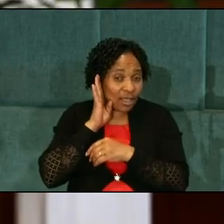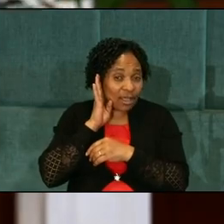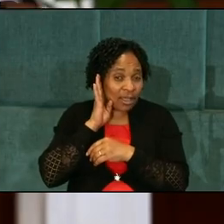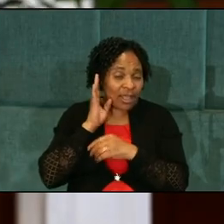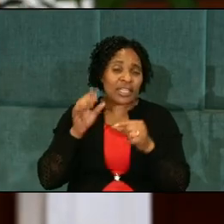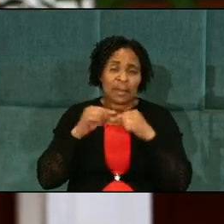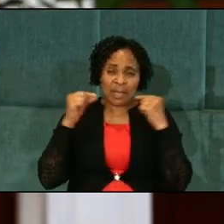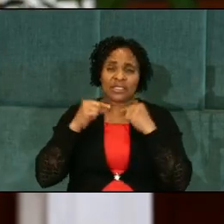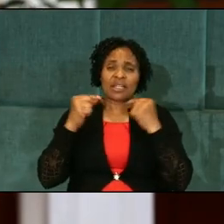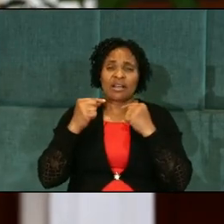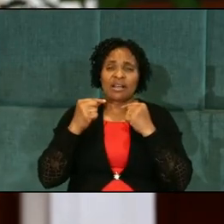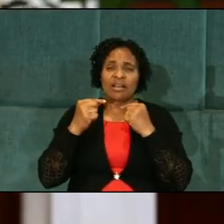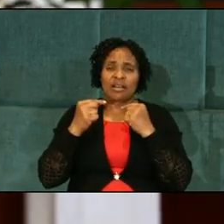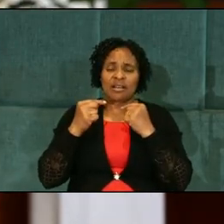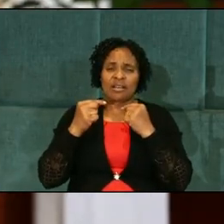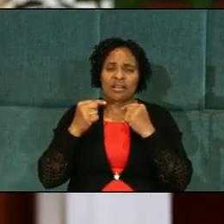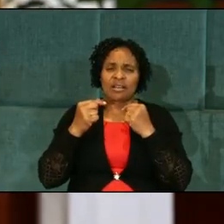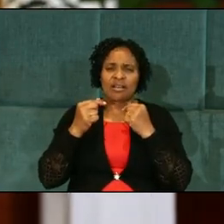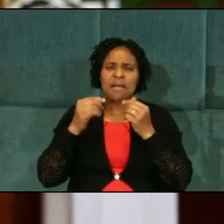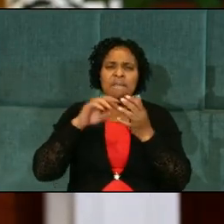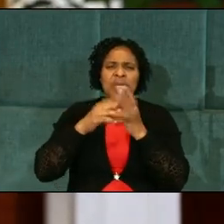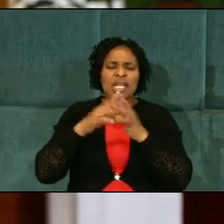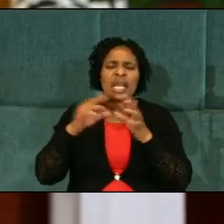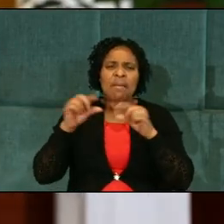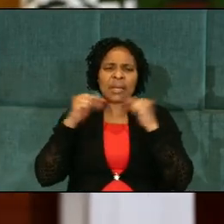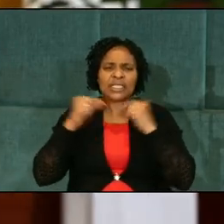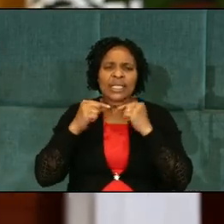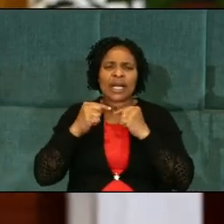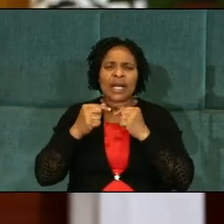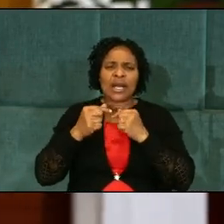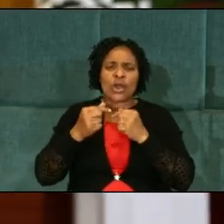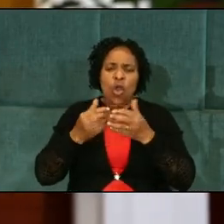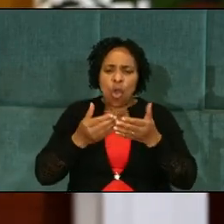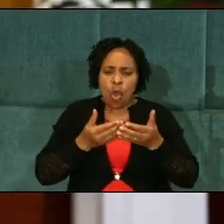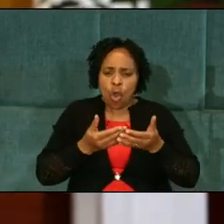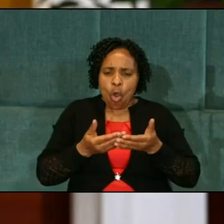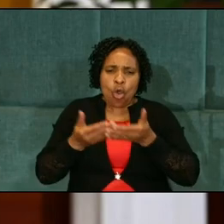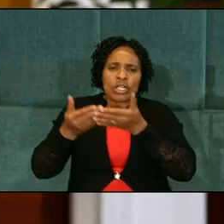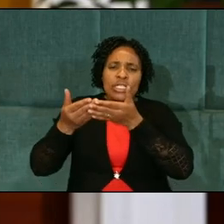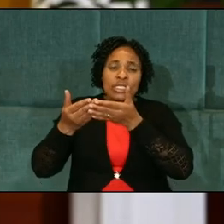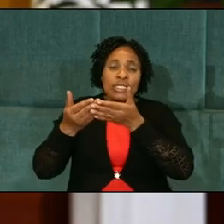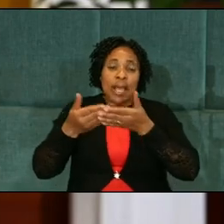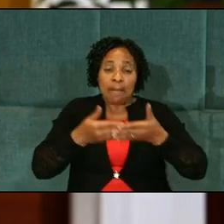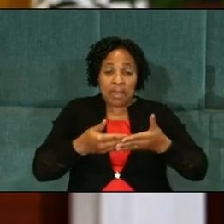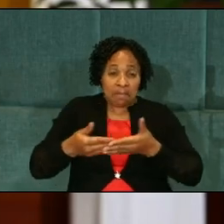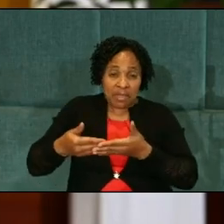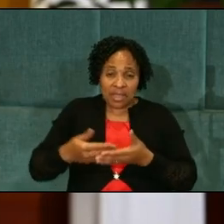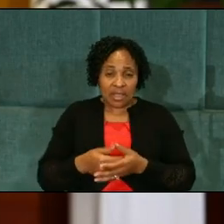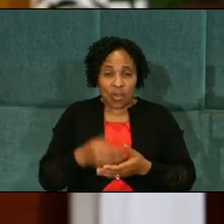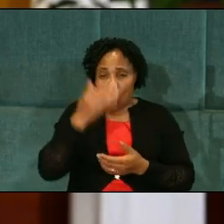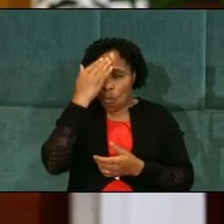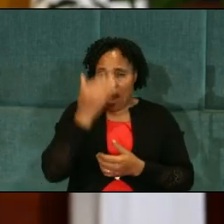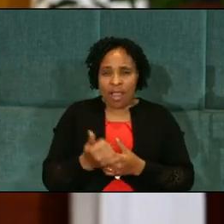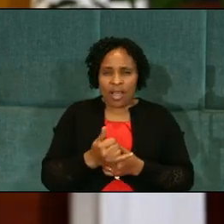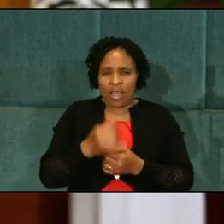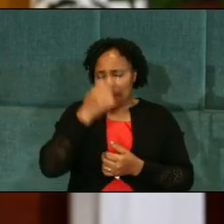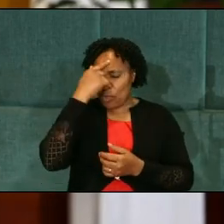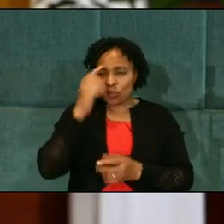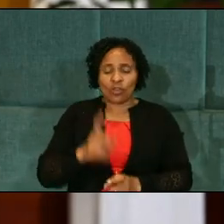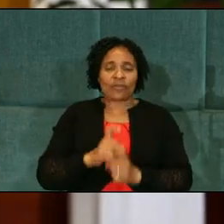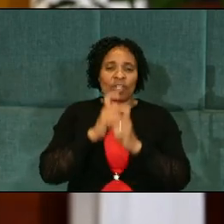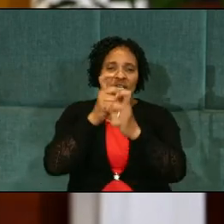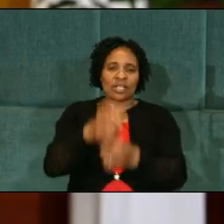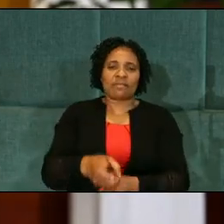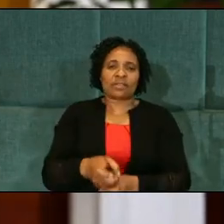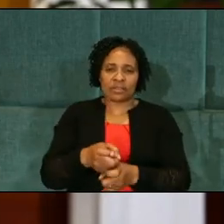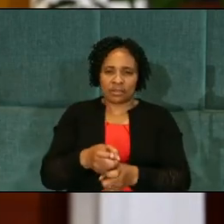The pastor, as far as he's concerned, was just another baby. And one of the reasons why, because of the gifts